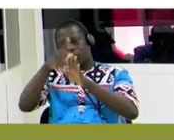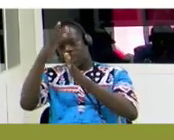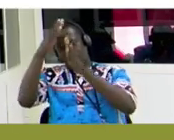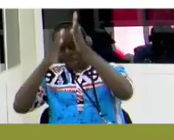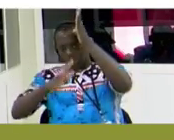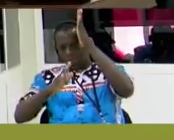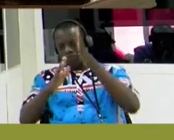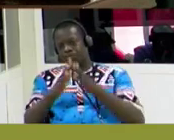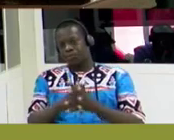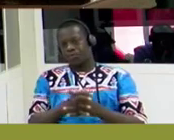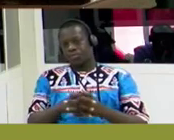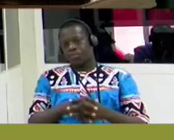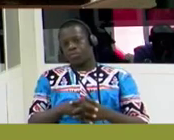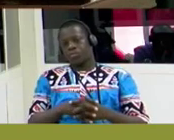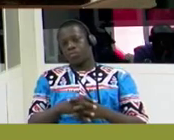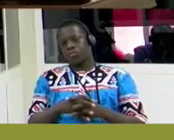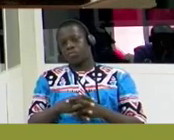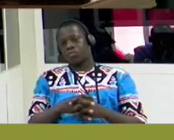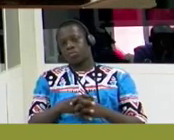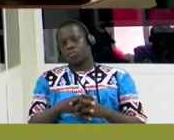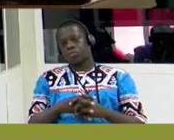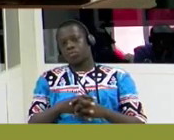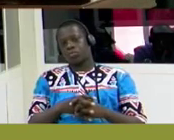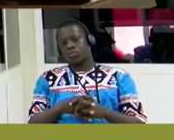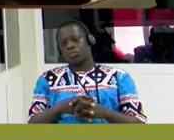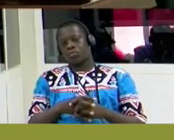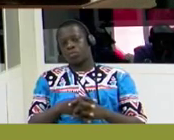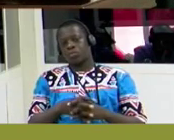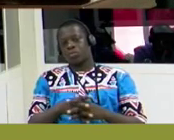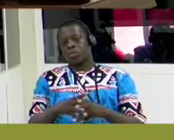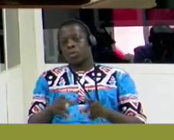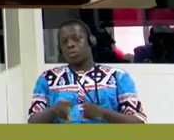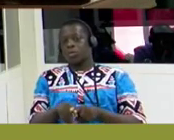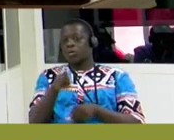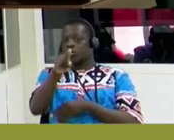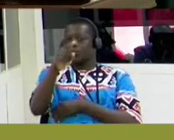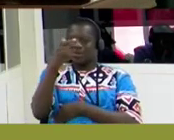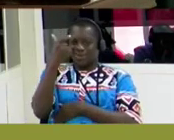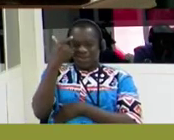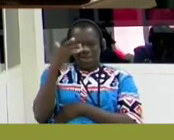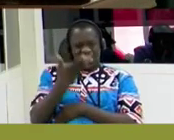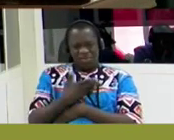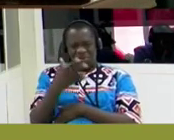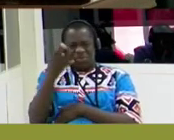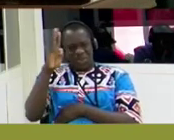Do you have a reason to think that Sana would want to lie against you?